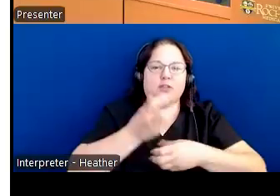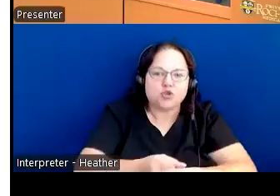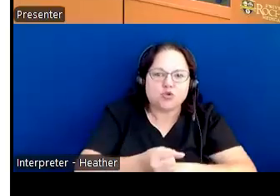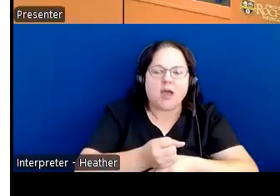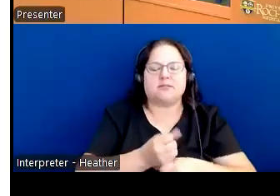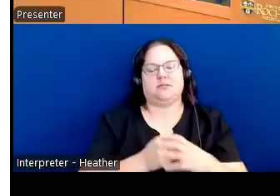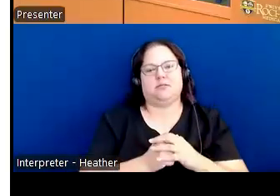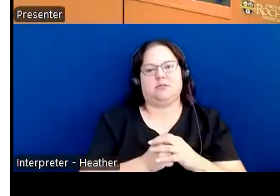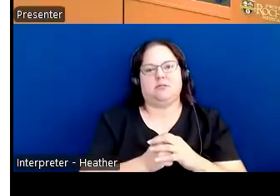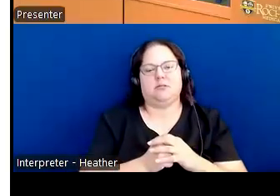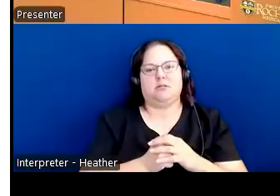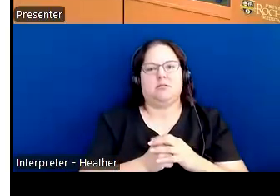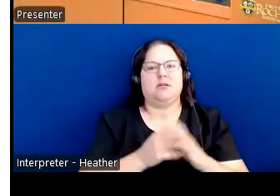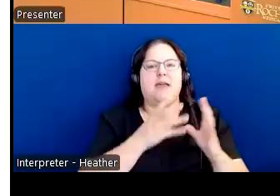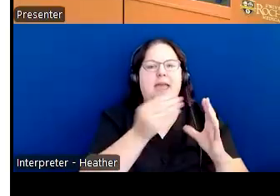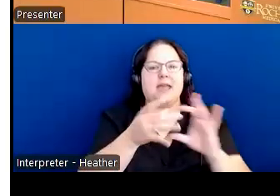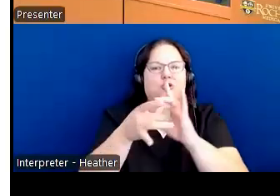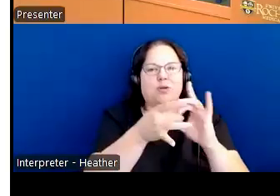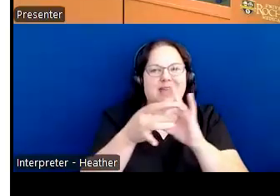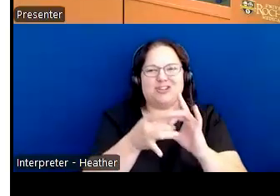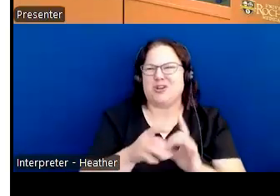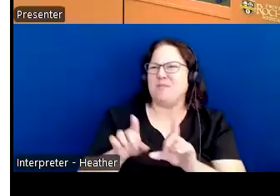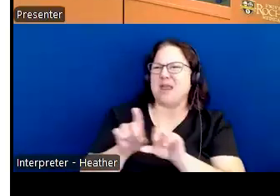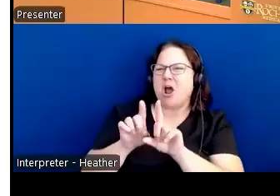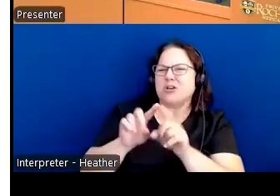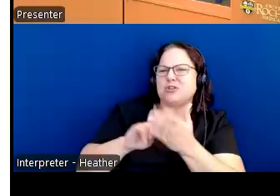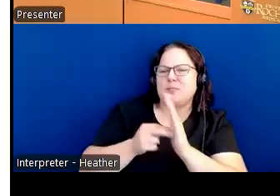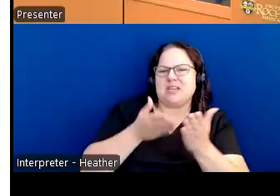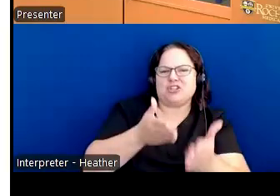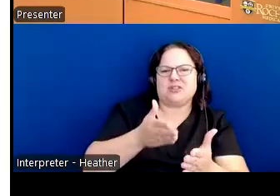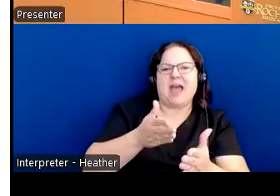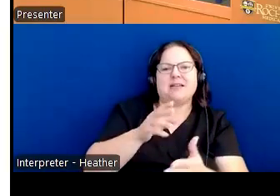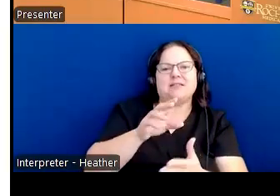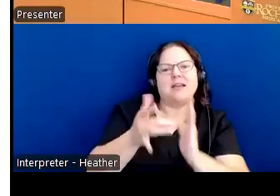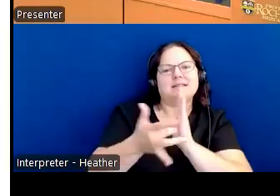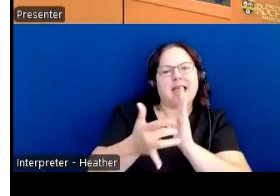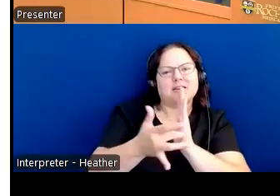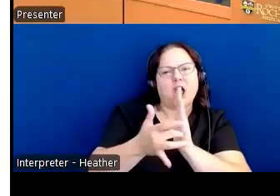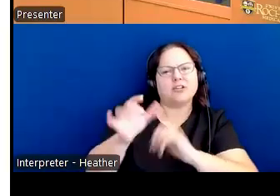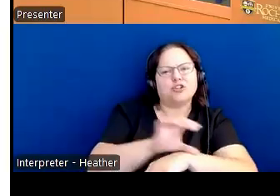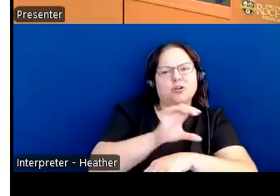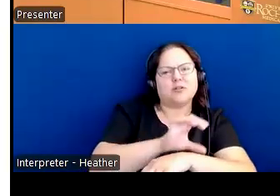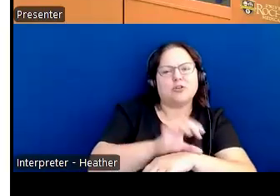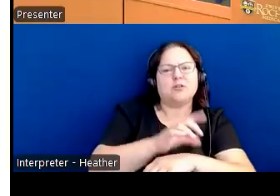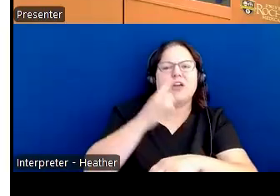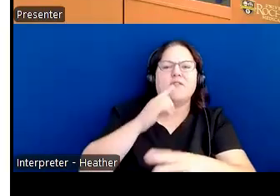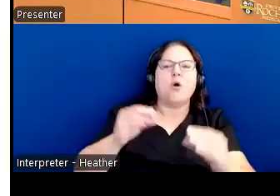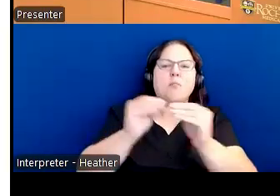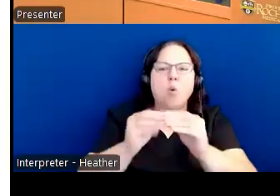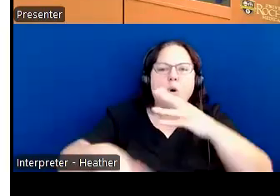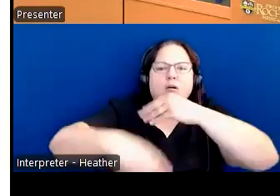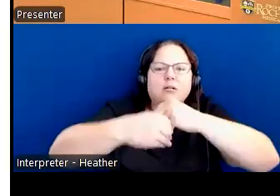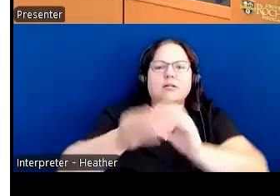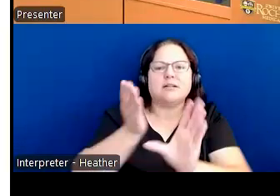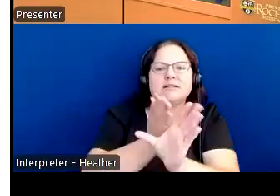It also sort of underscores the importance of using the digital technology as an augmentation to additional psychotherapy and not as an